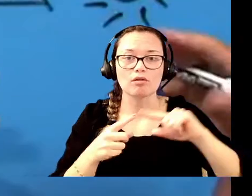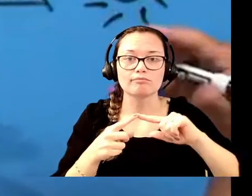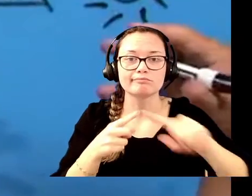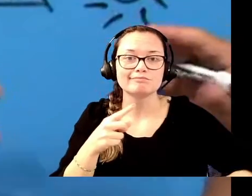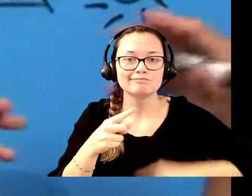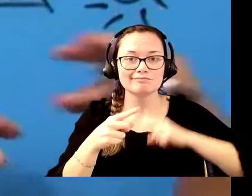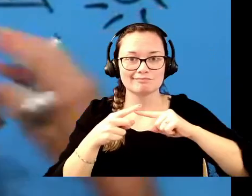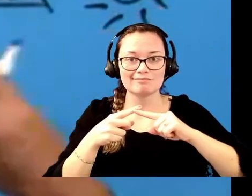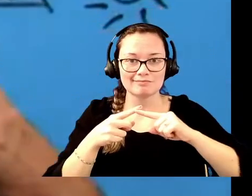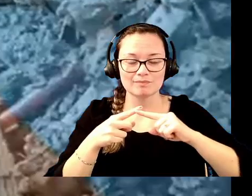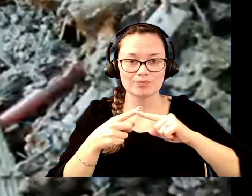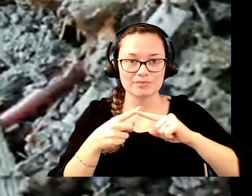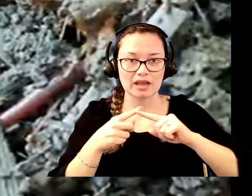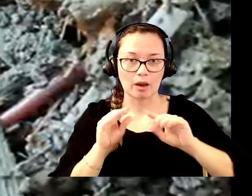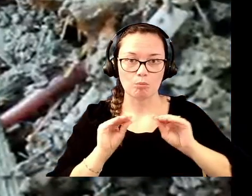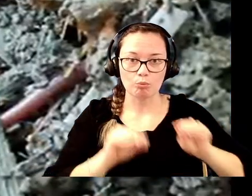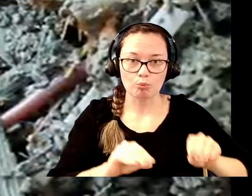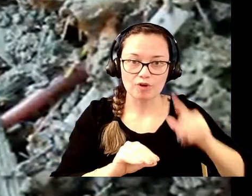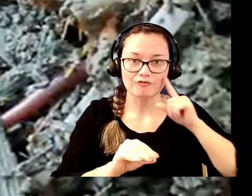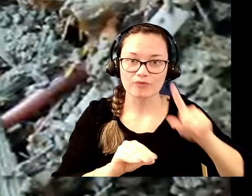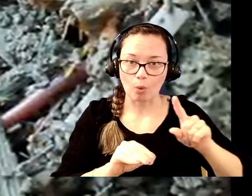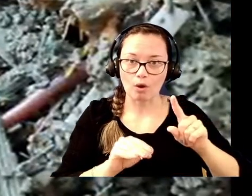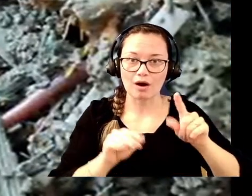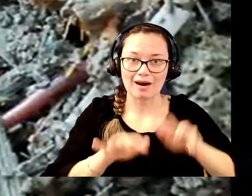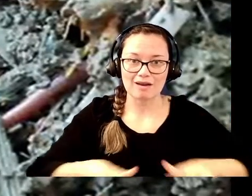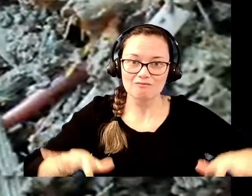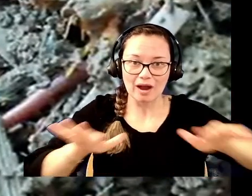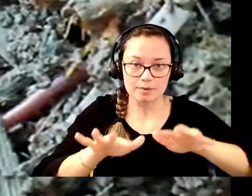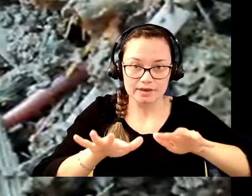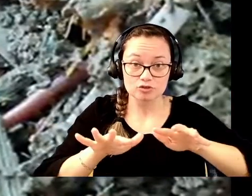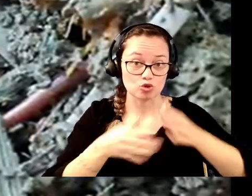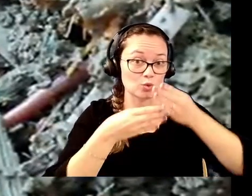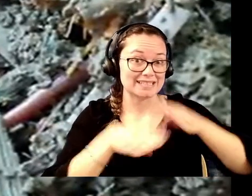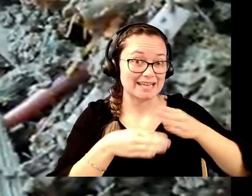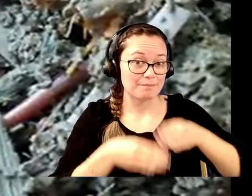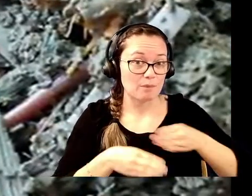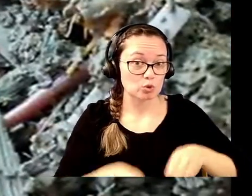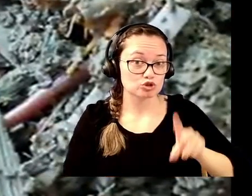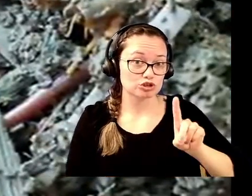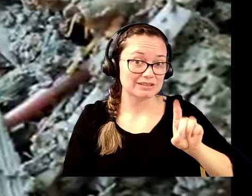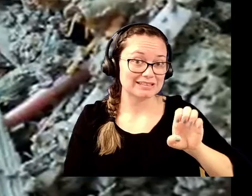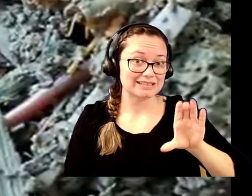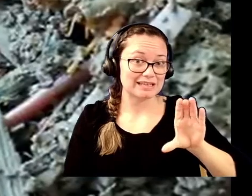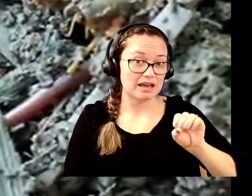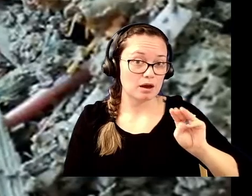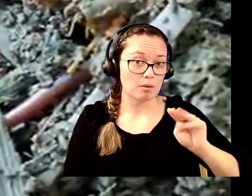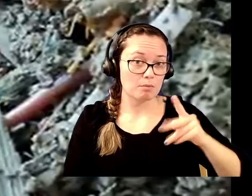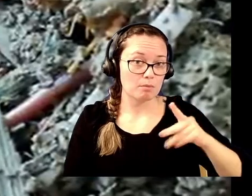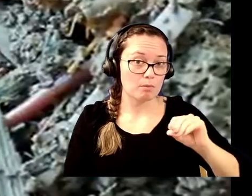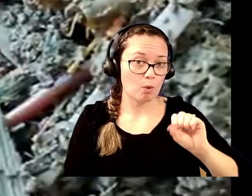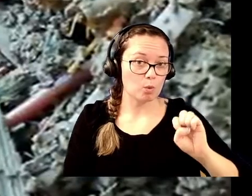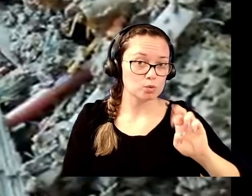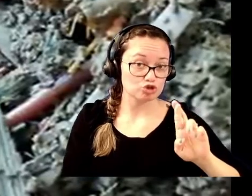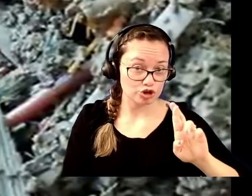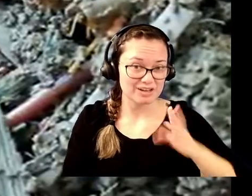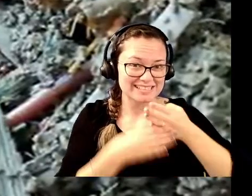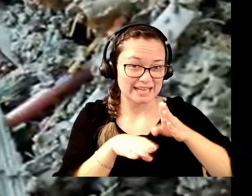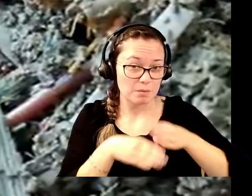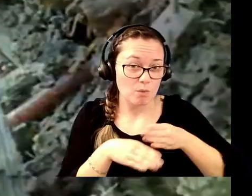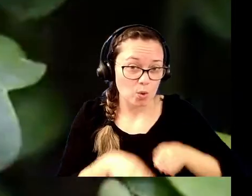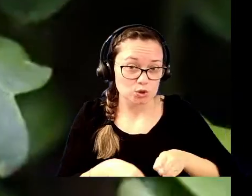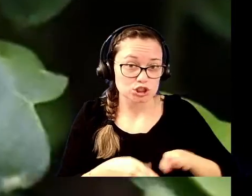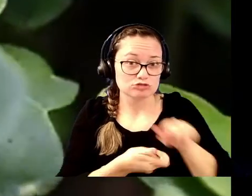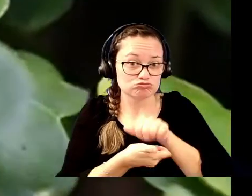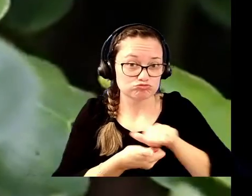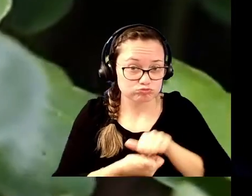back into the environment. So decomposers are doing their job of breaking down organic material, and it's coming right back around